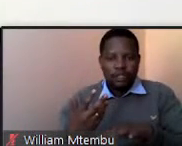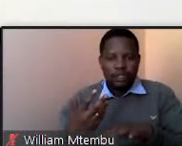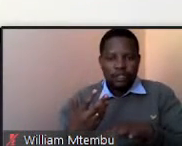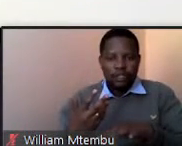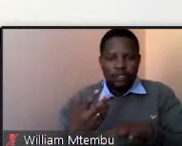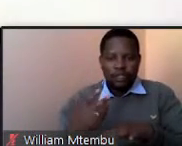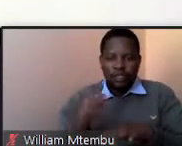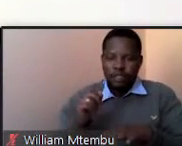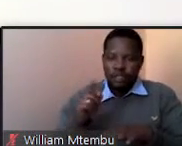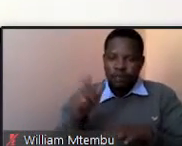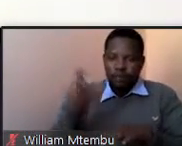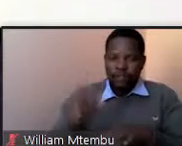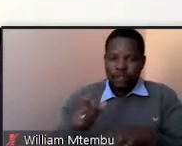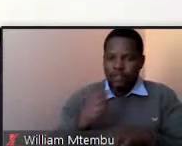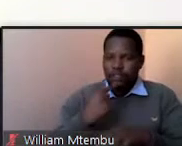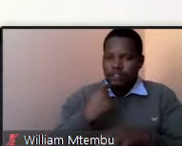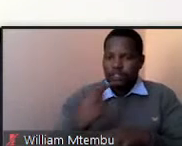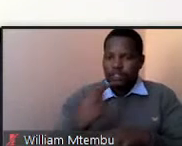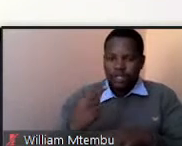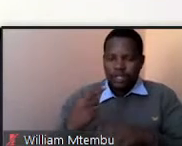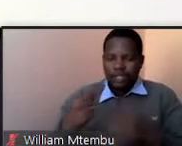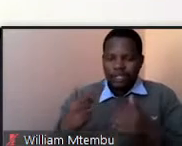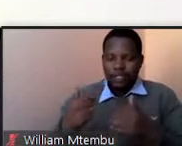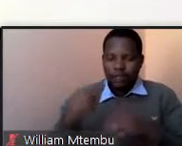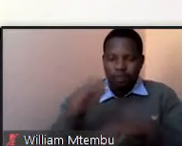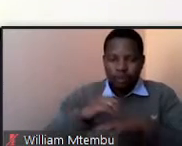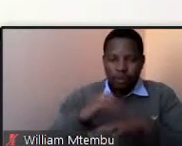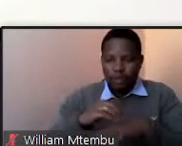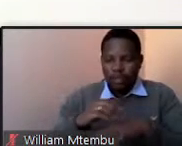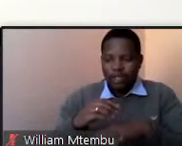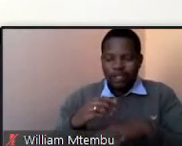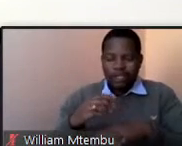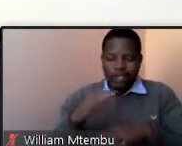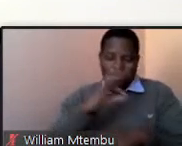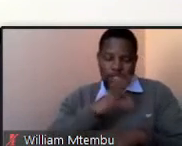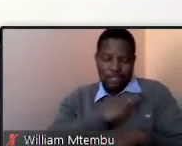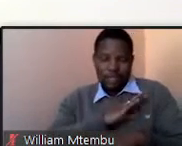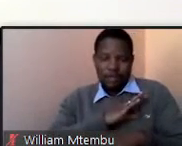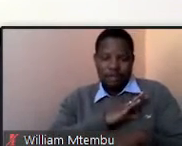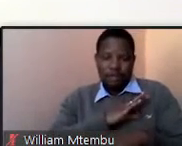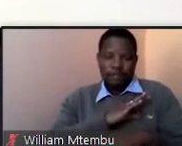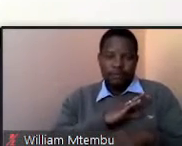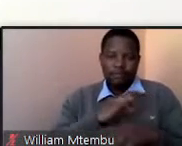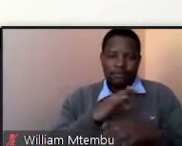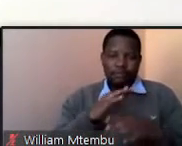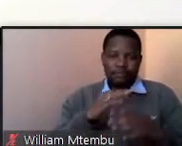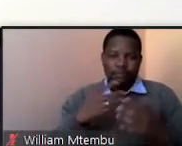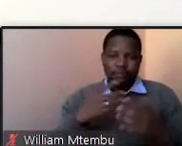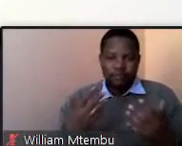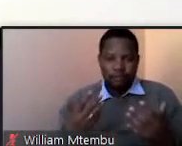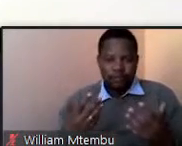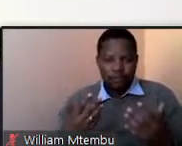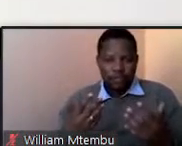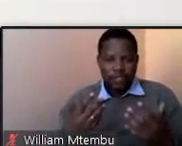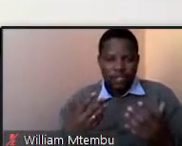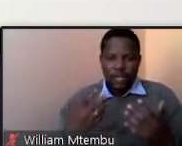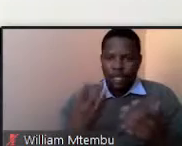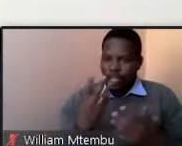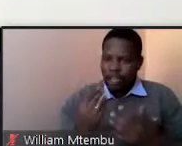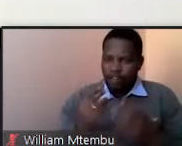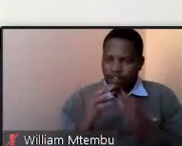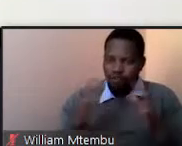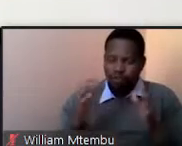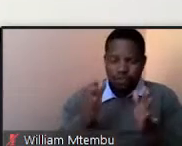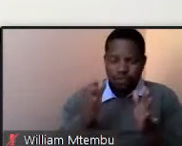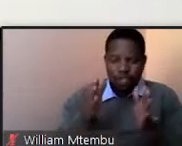that one of the causes is the income instability, and that there is a huge gap between